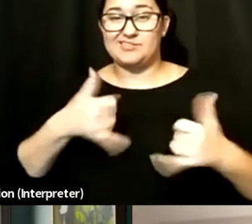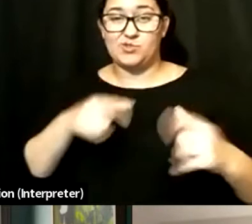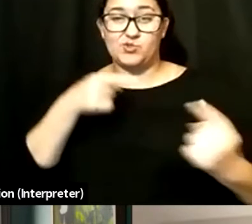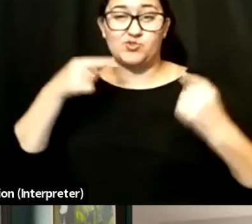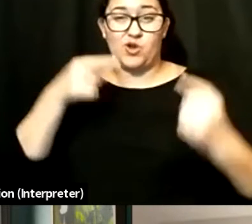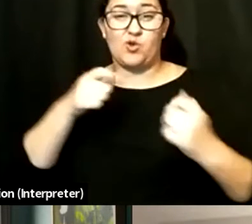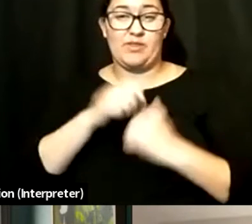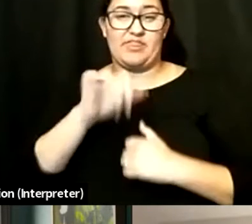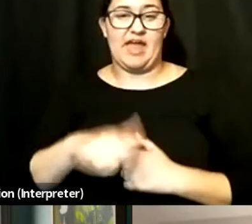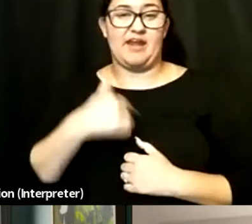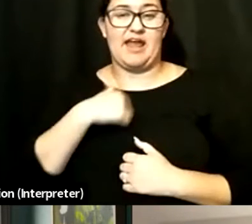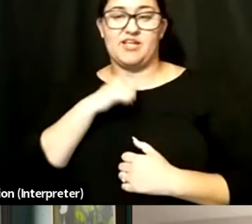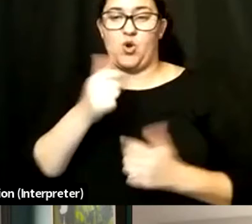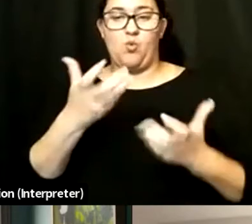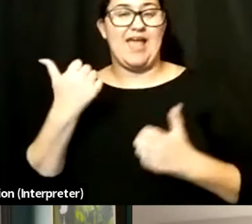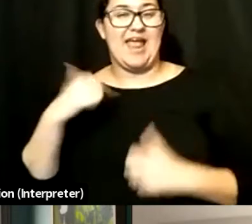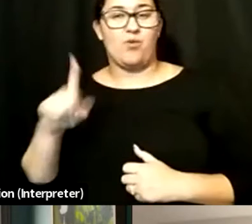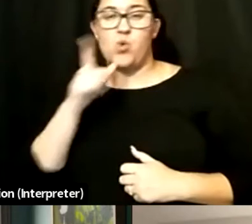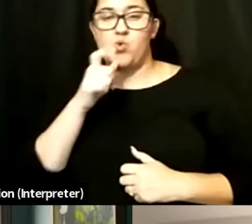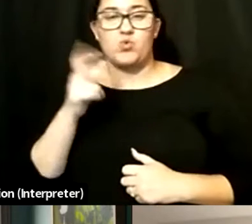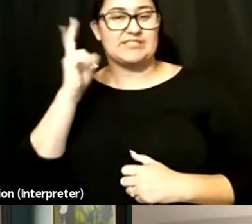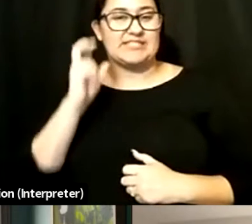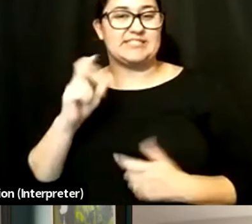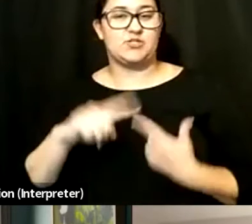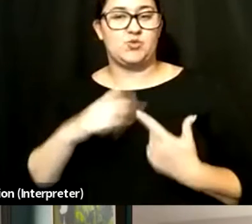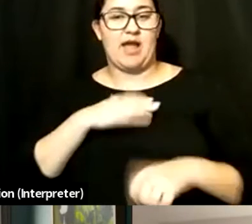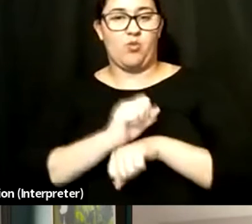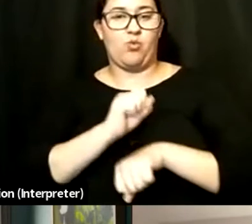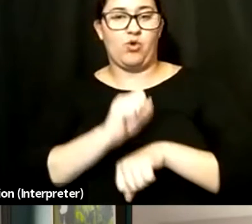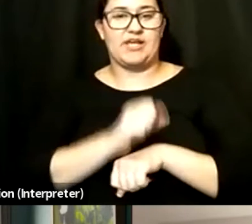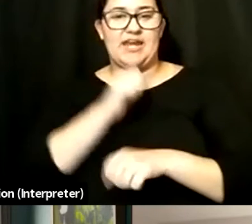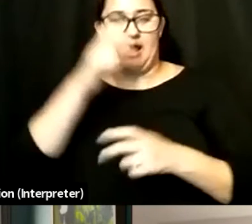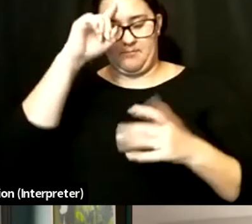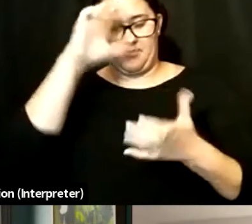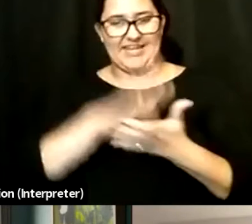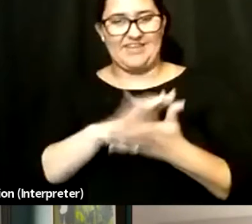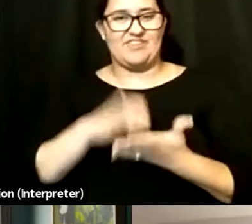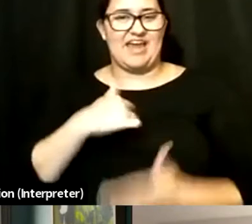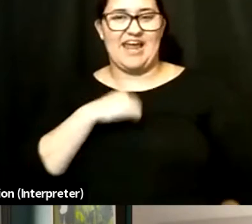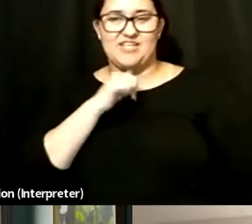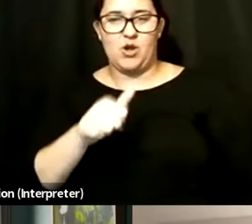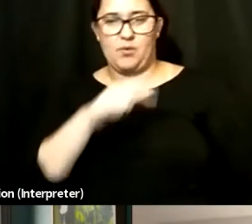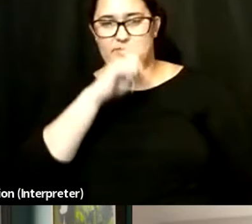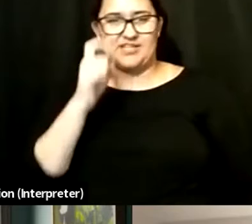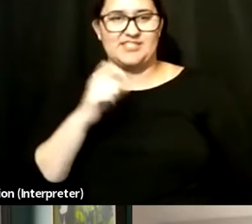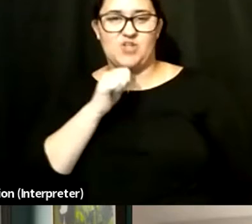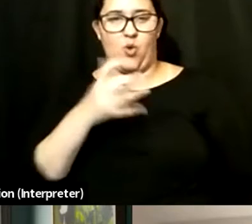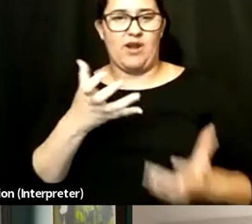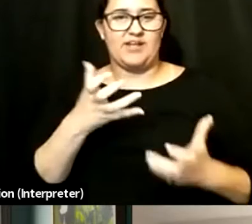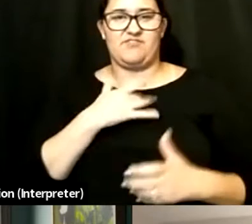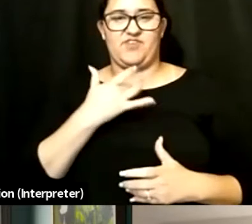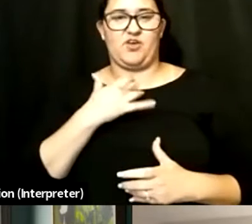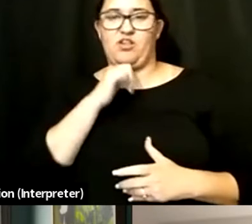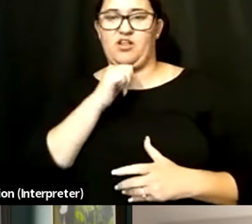and I don't want anybody listening to the work that I do to believe that I don't, because I think that's disingenuous,